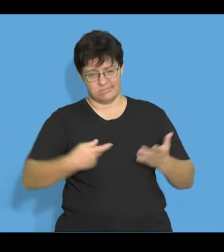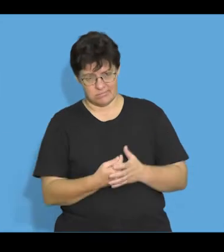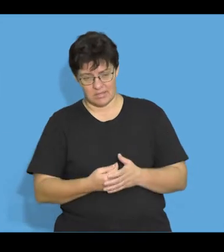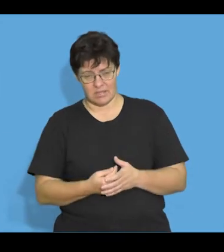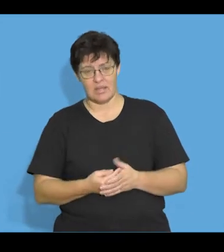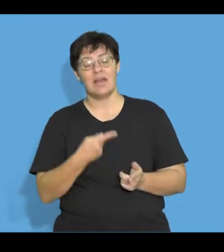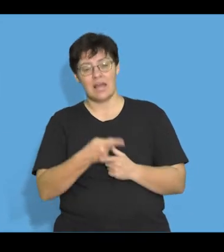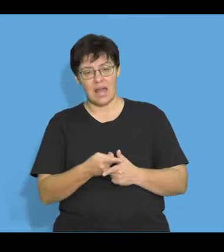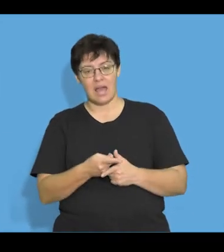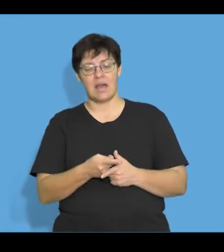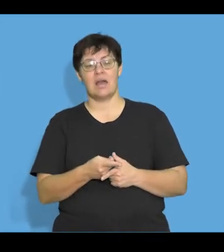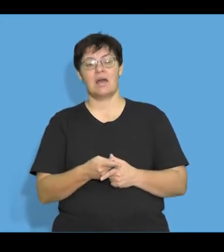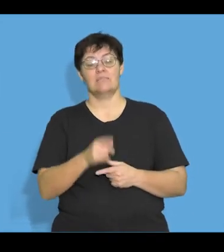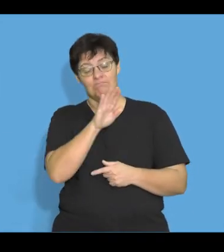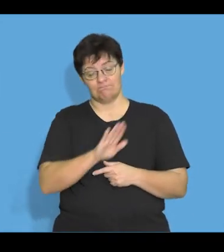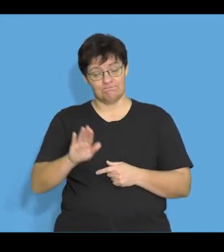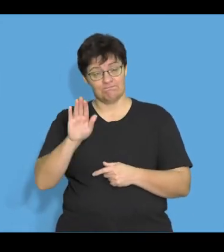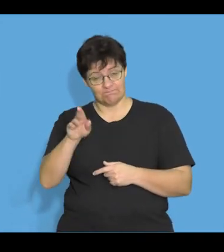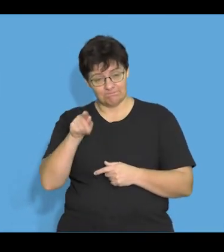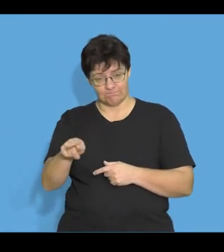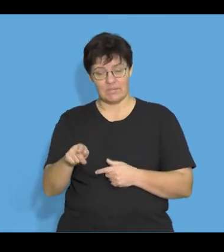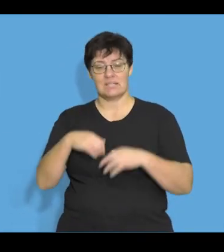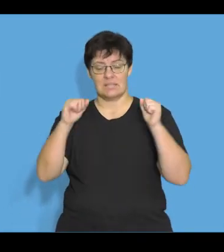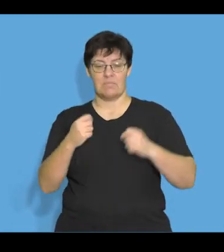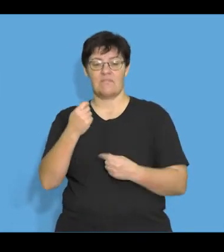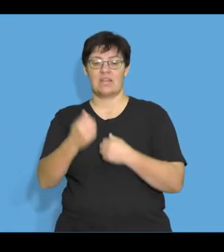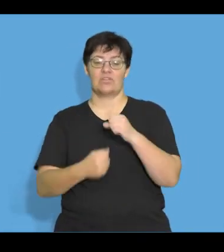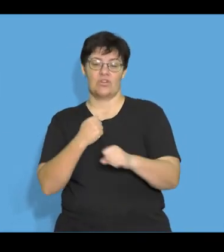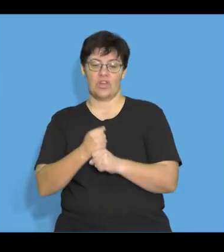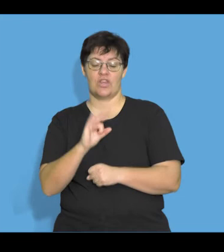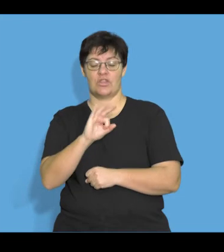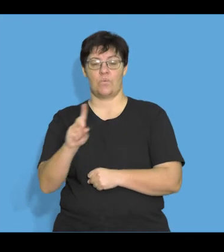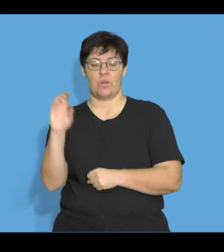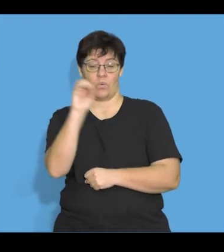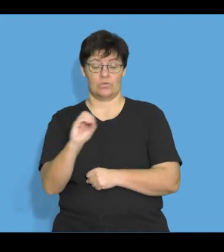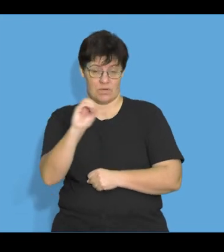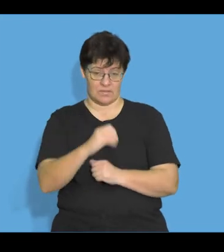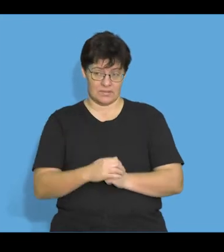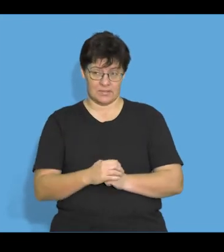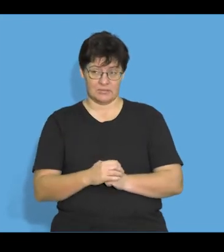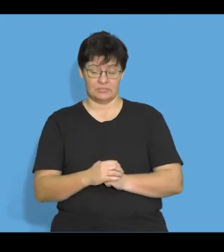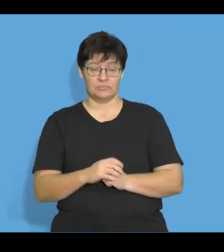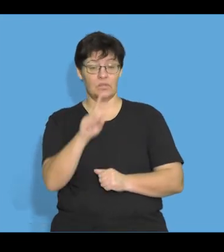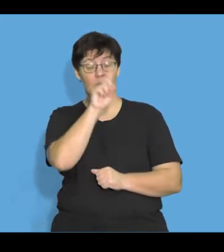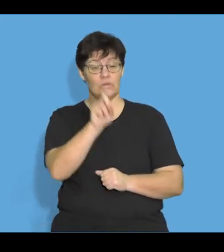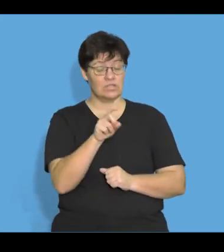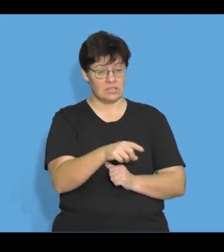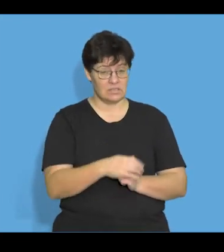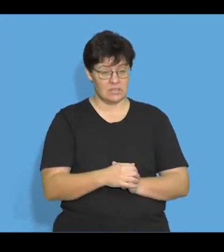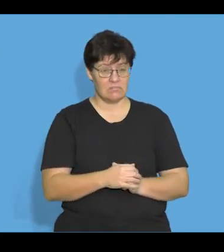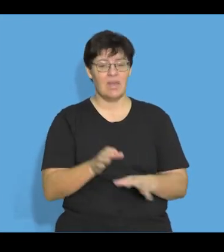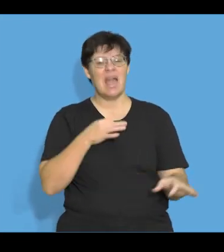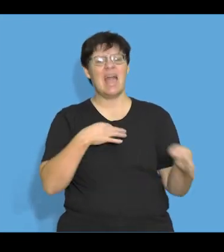inventory system. The financial year end is the 31st of October. Our question is, explain